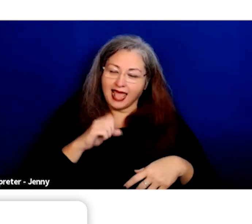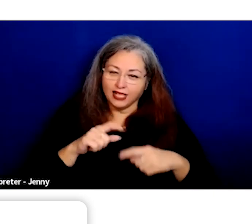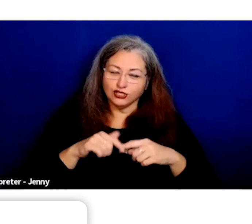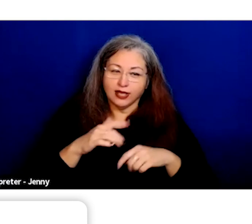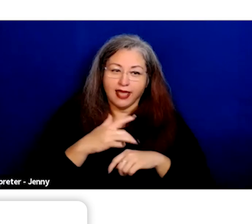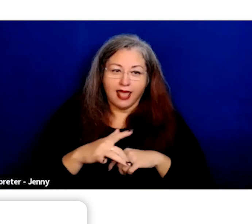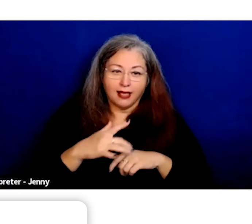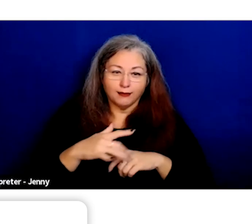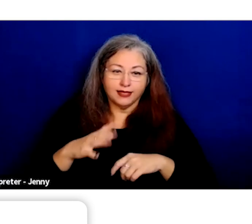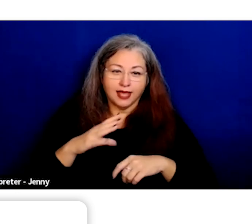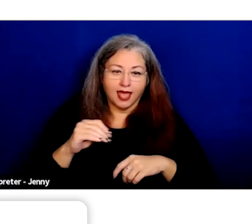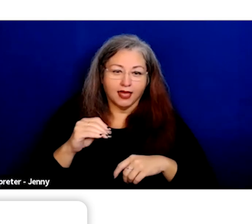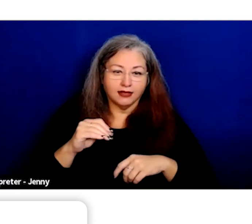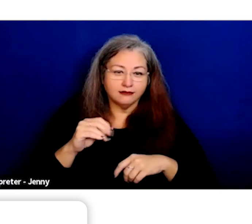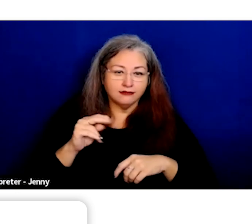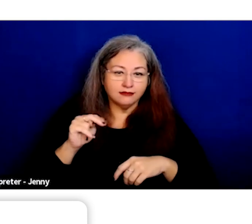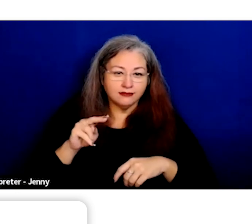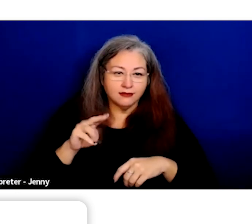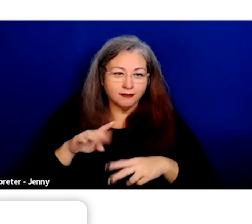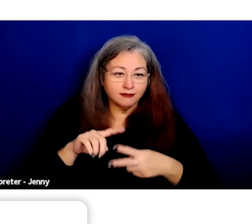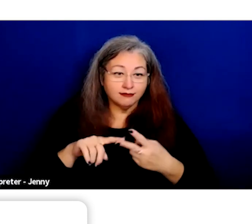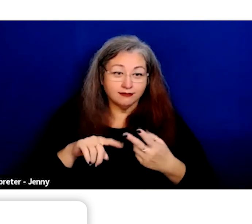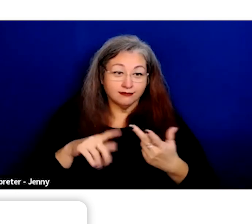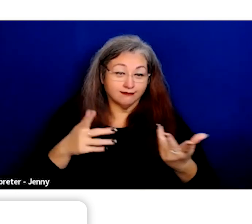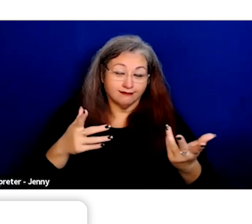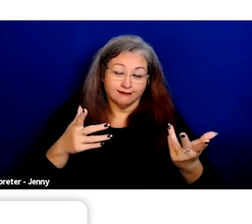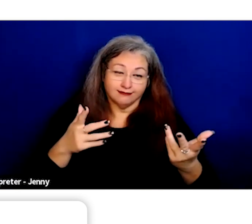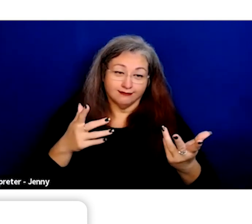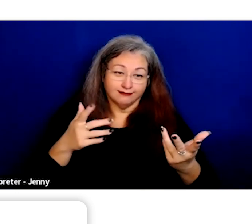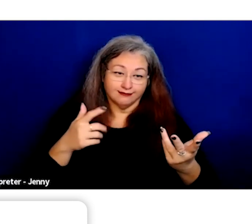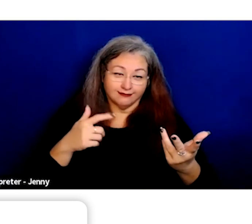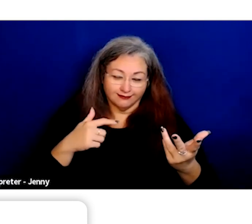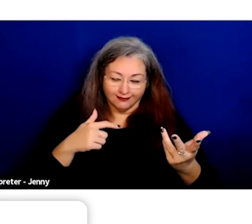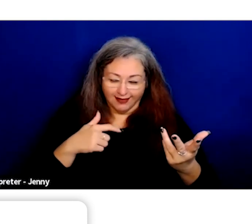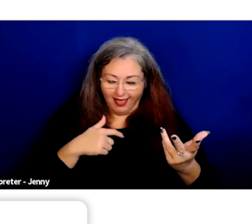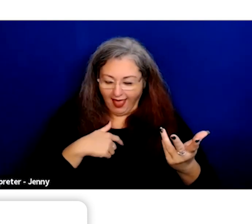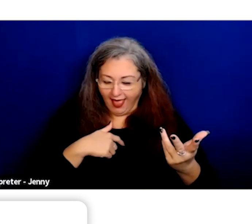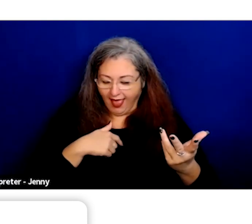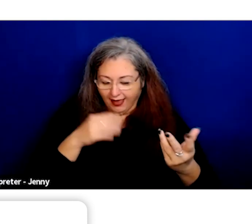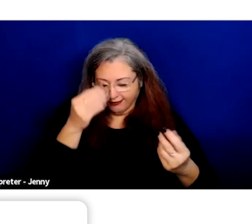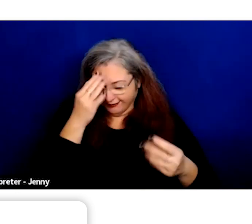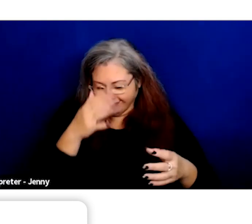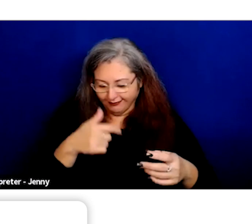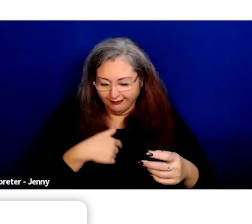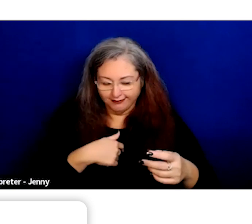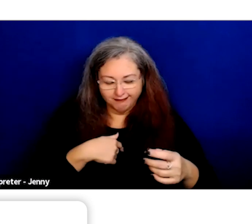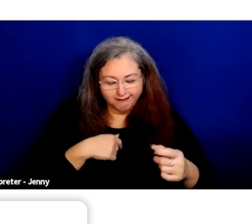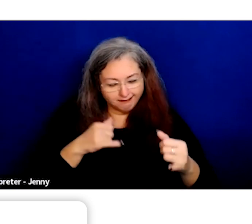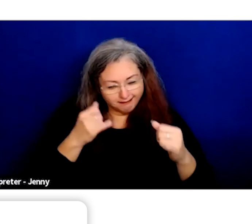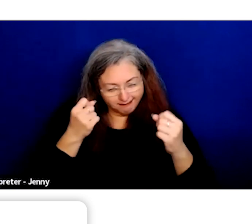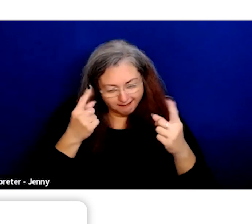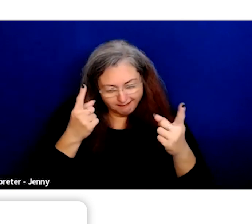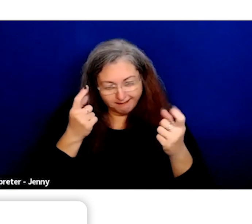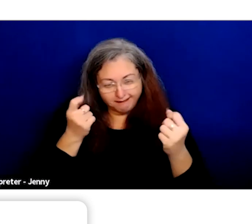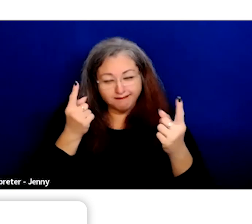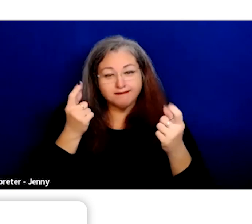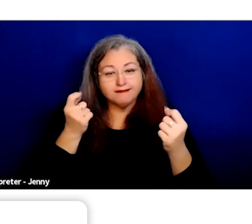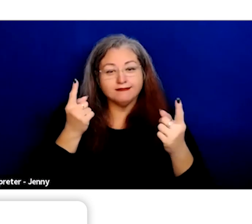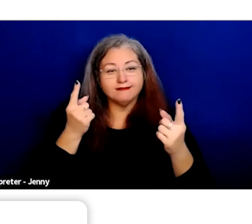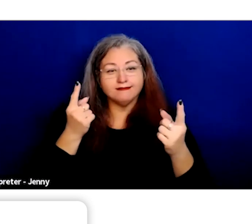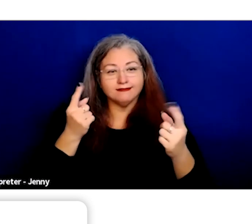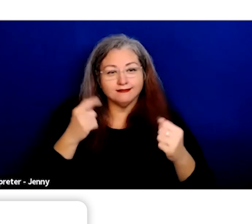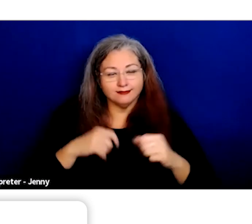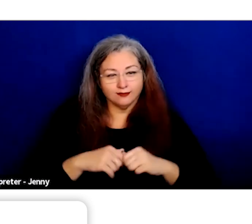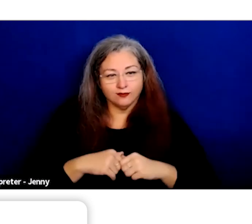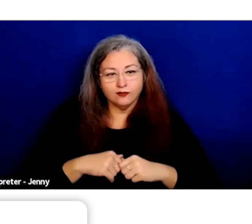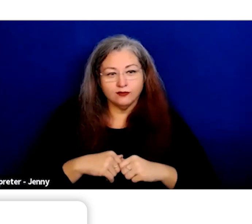numb. I cannot tell you, I feel you. I feel you. I feel you. And